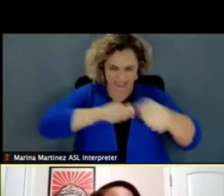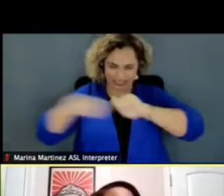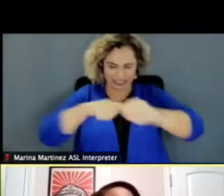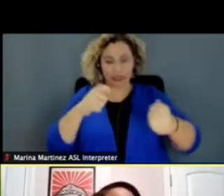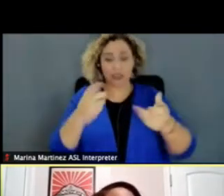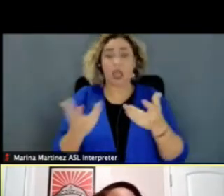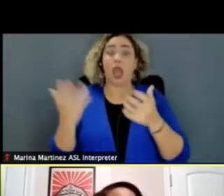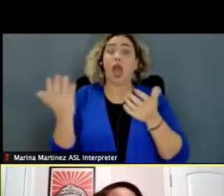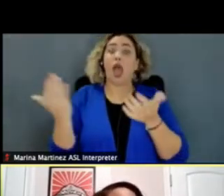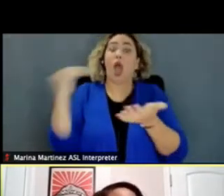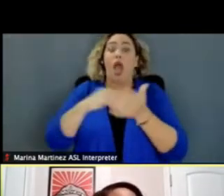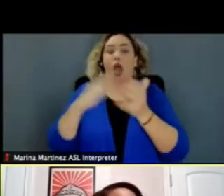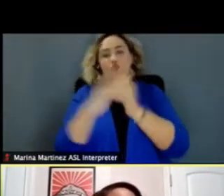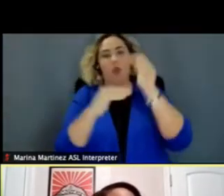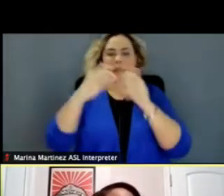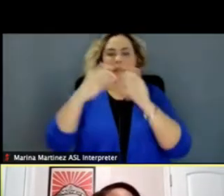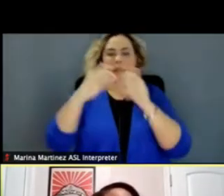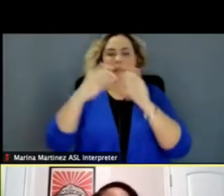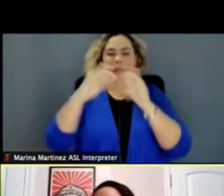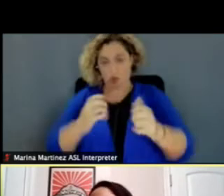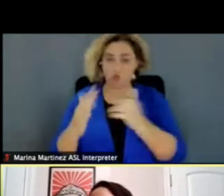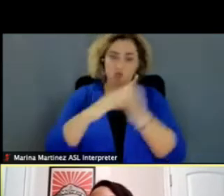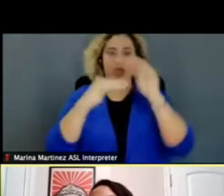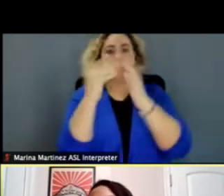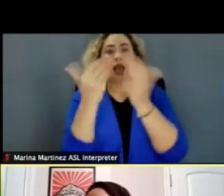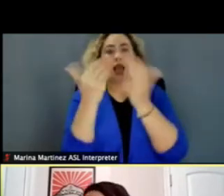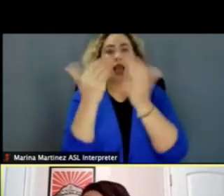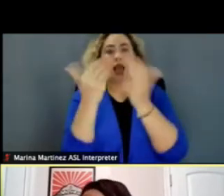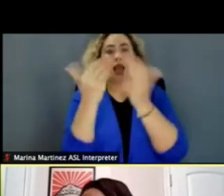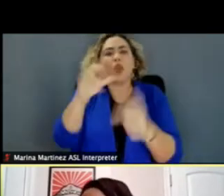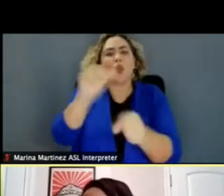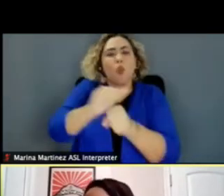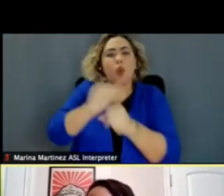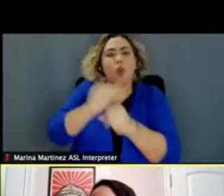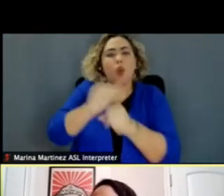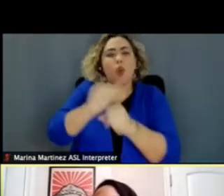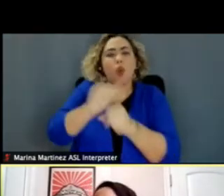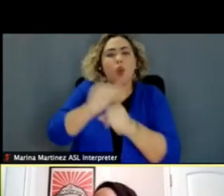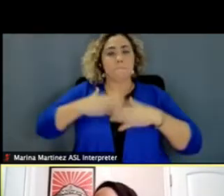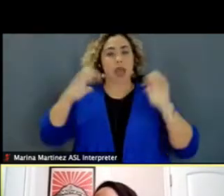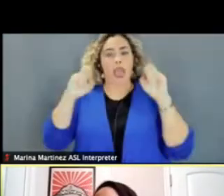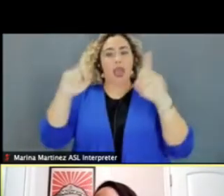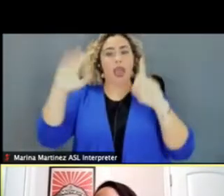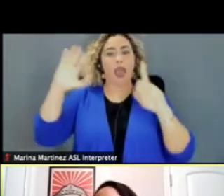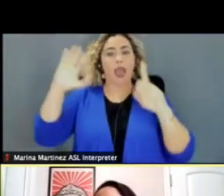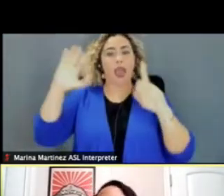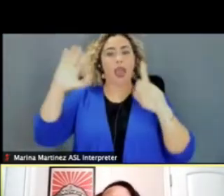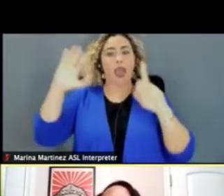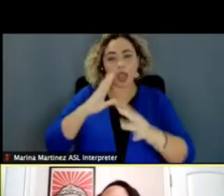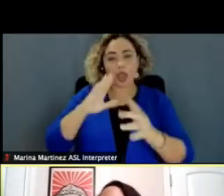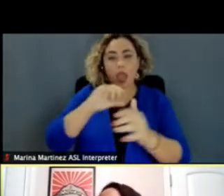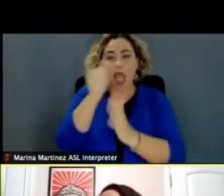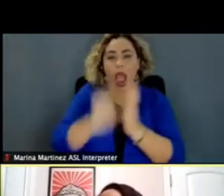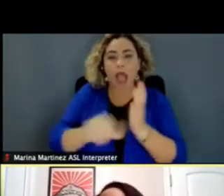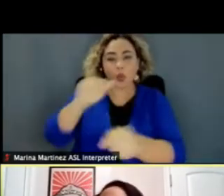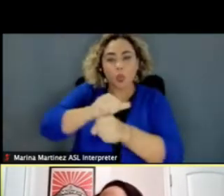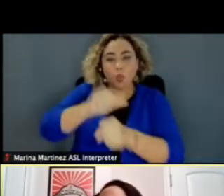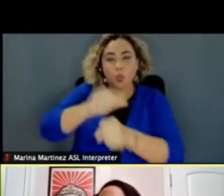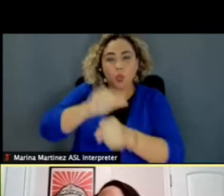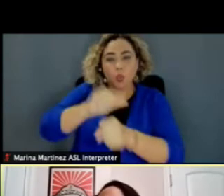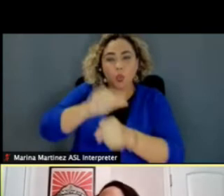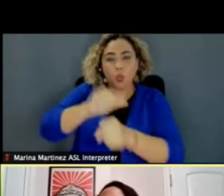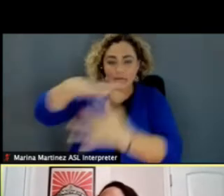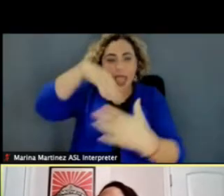rebuilding. Many of the works are inspired by my education work, my community arts work, working in